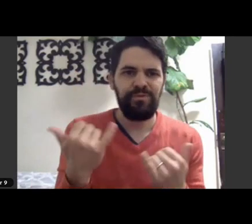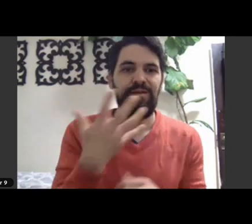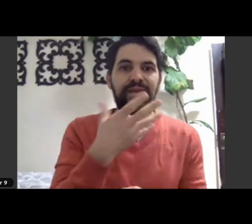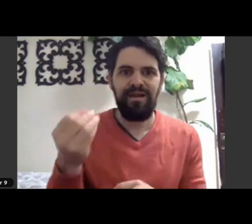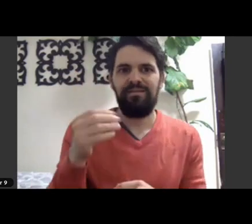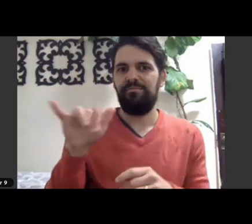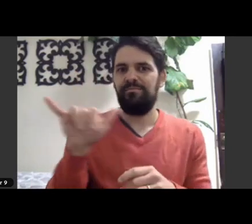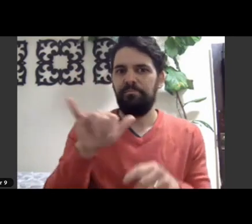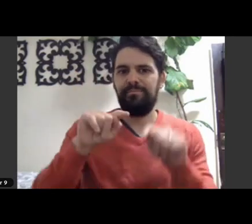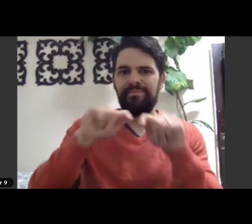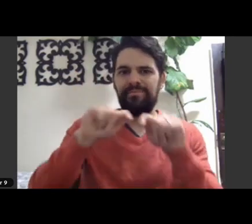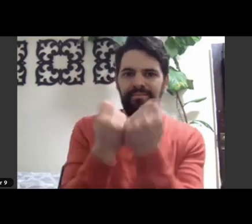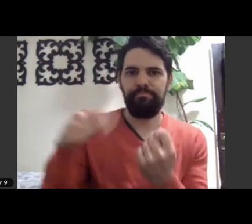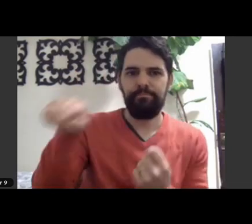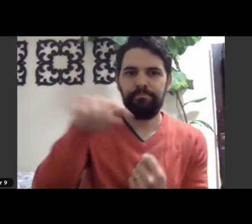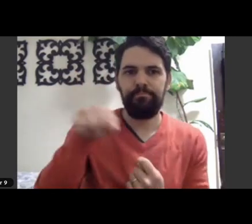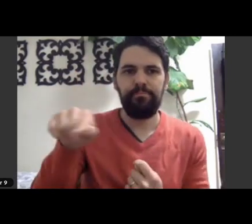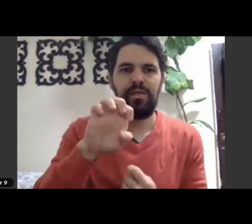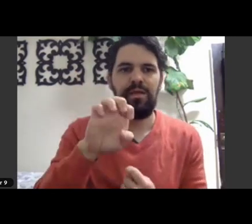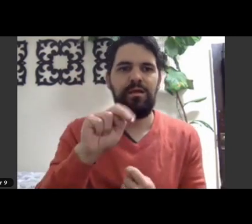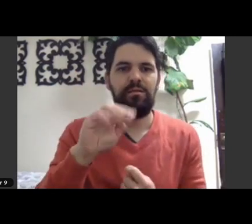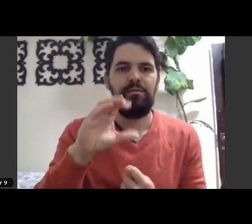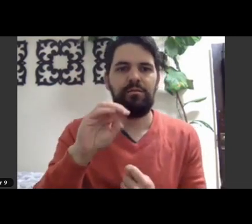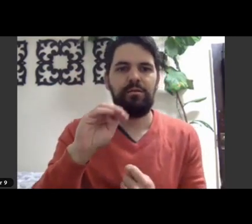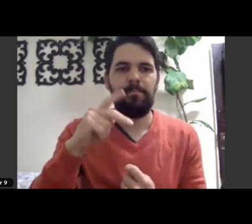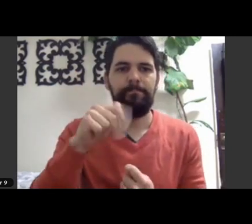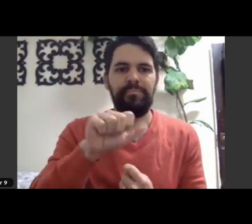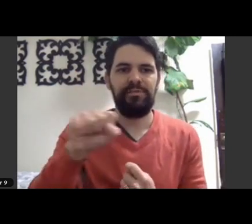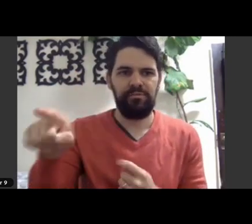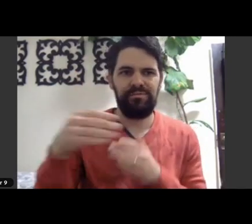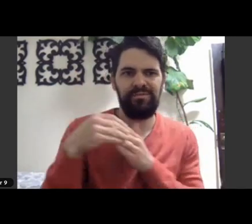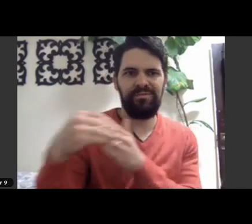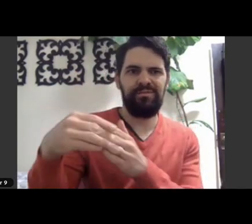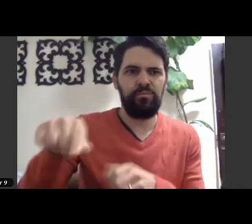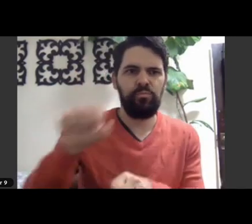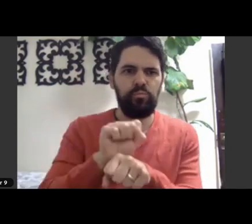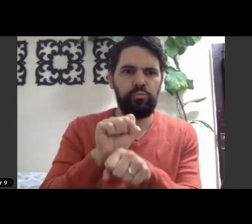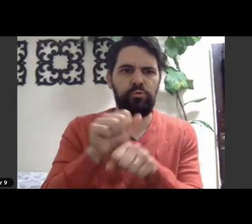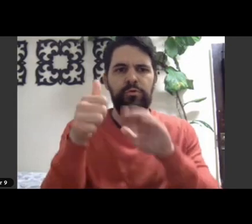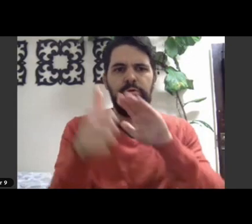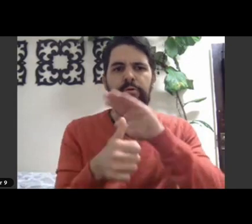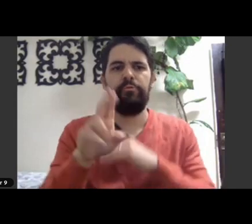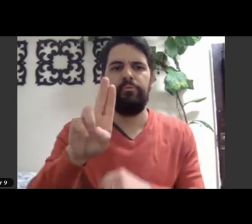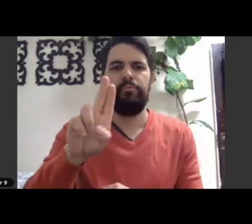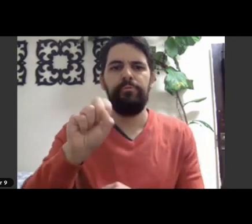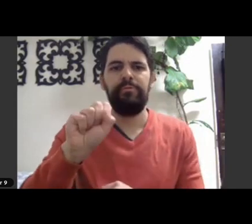really want to thank the four of you for your participation, and the team from